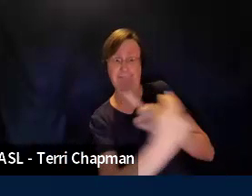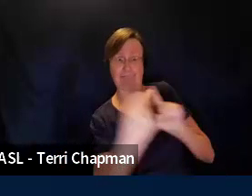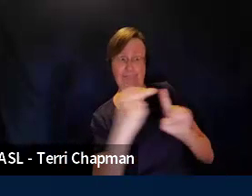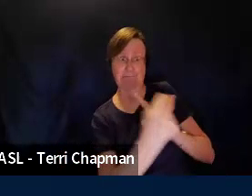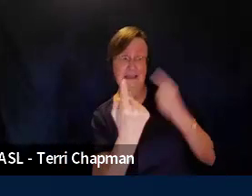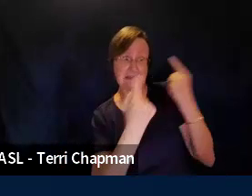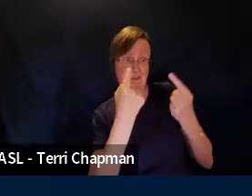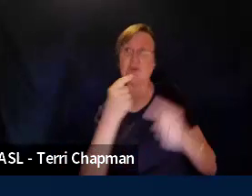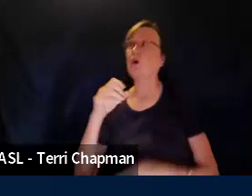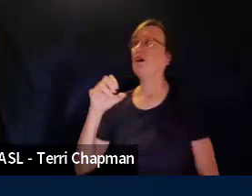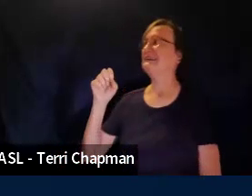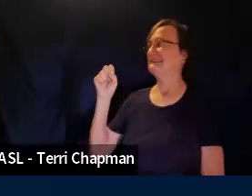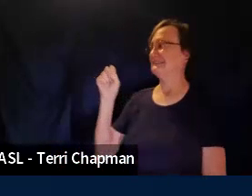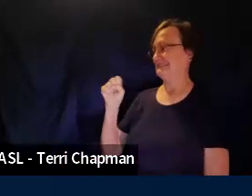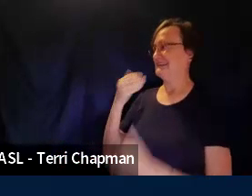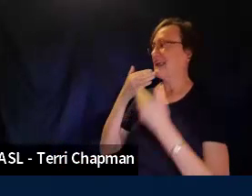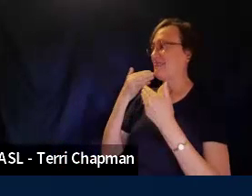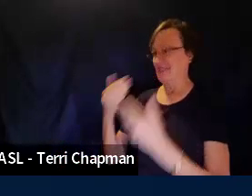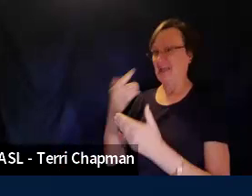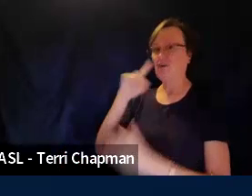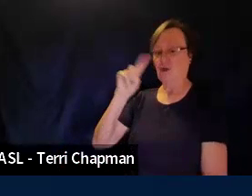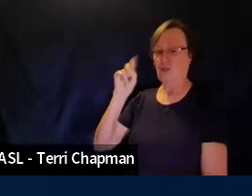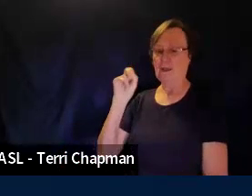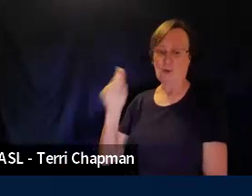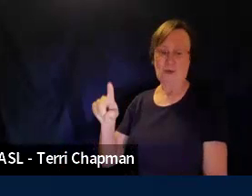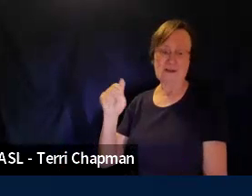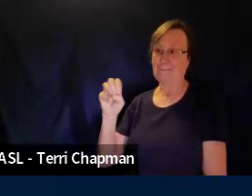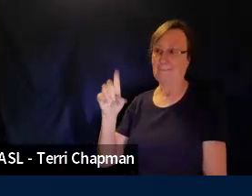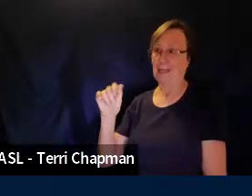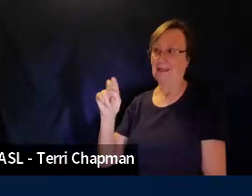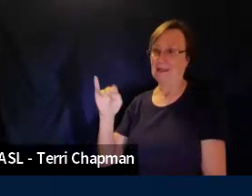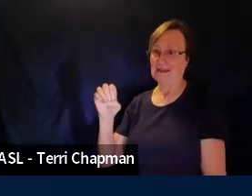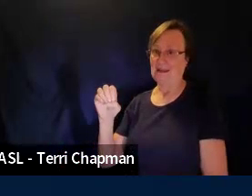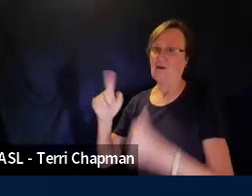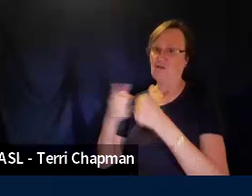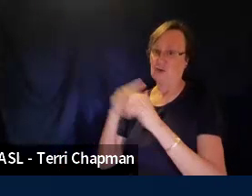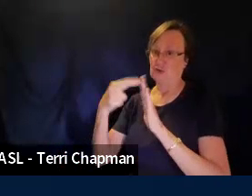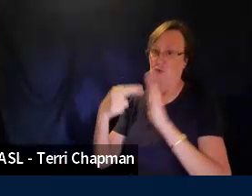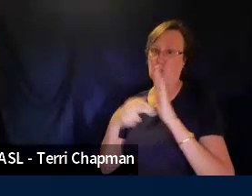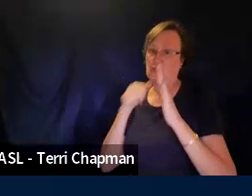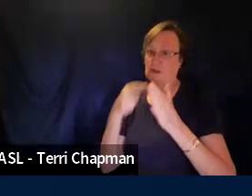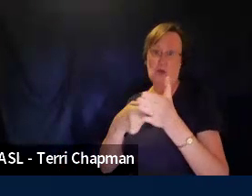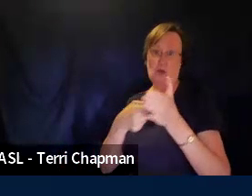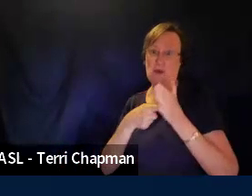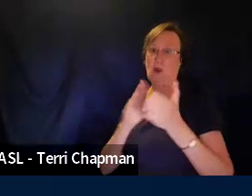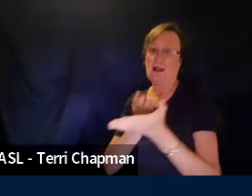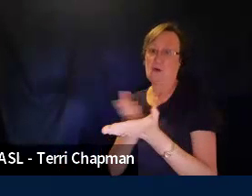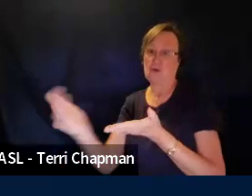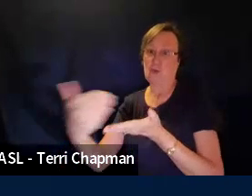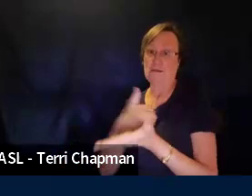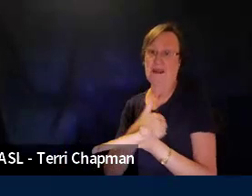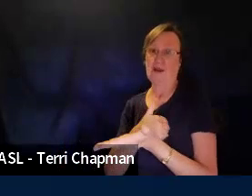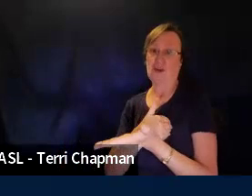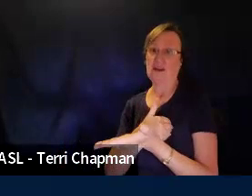Yes, so thank you for the question. So first, the rule does not require transparency. The rule is actually